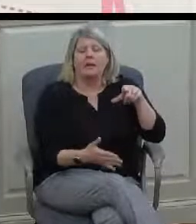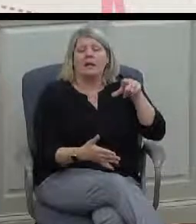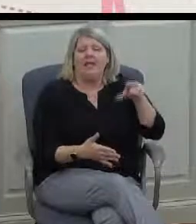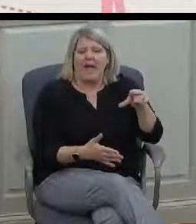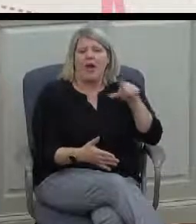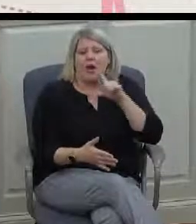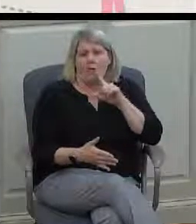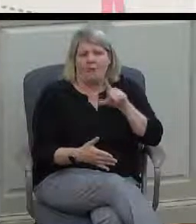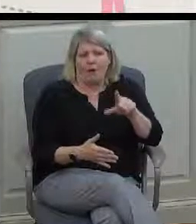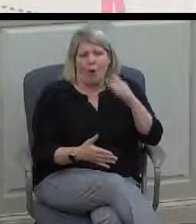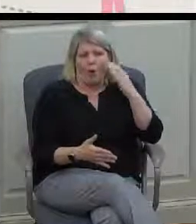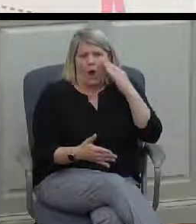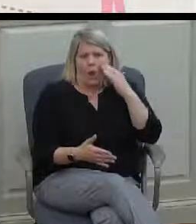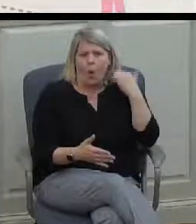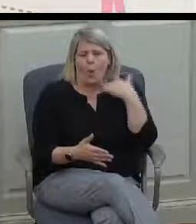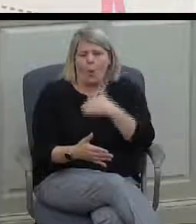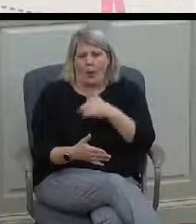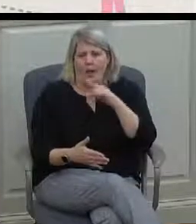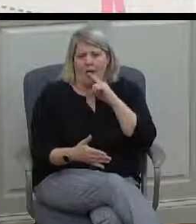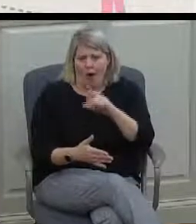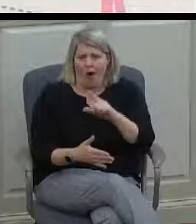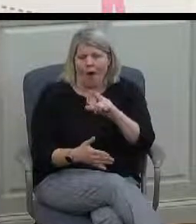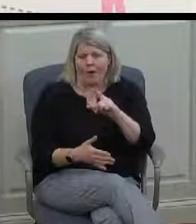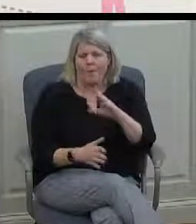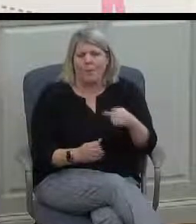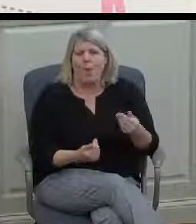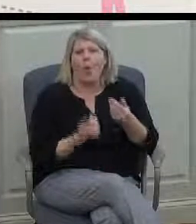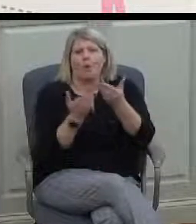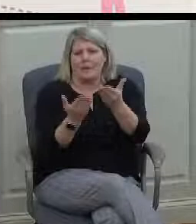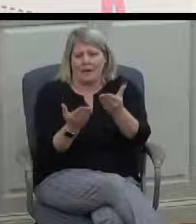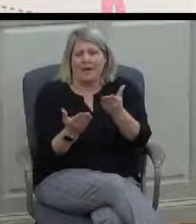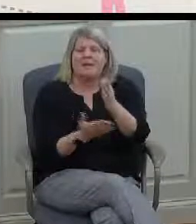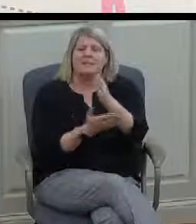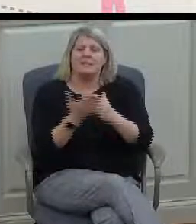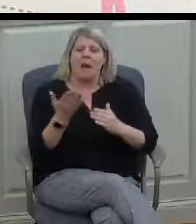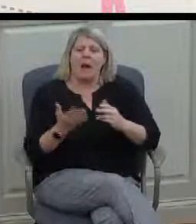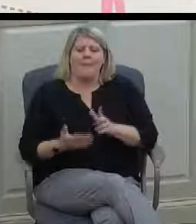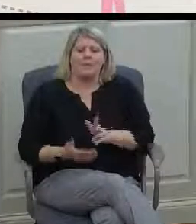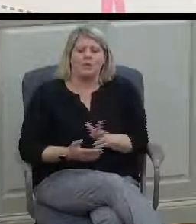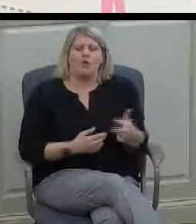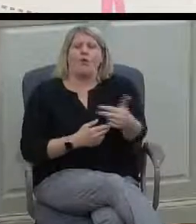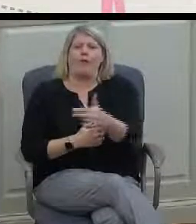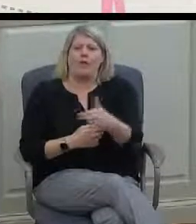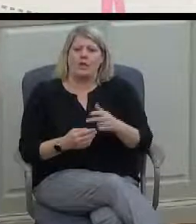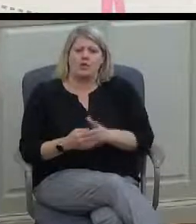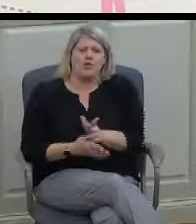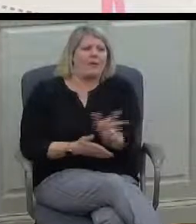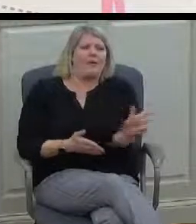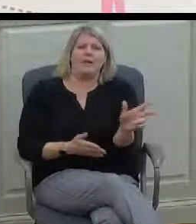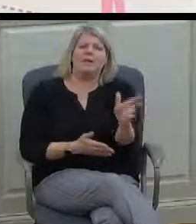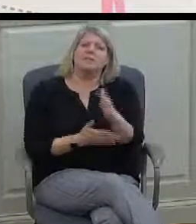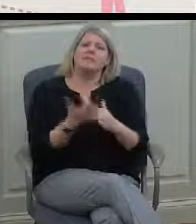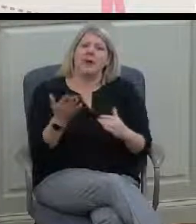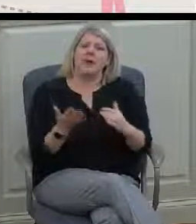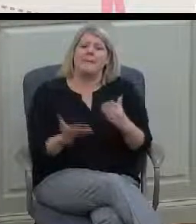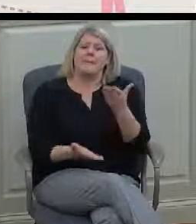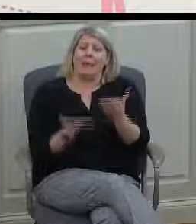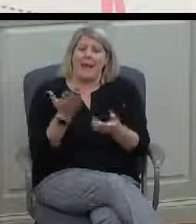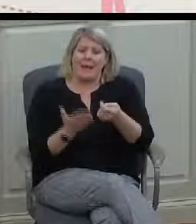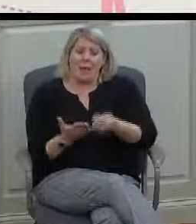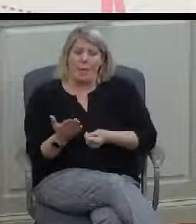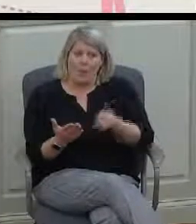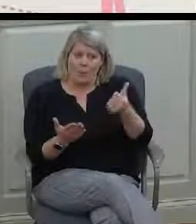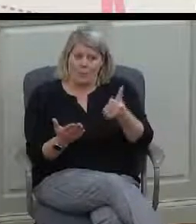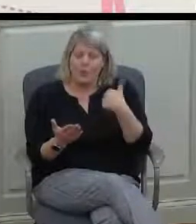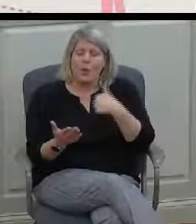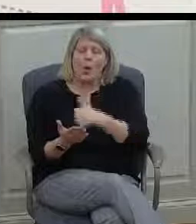talking about. So as Aaron mentioned, some of those turning lanes potentially being removed. We have studied